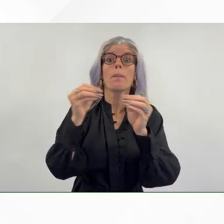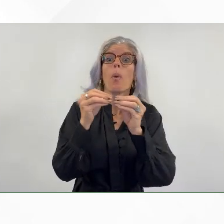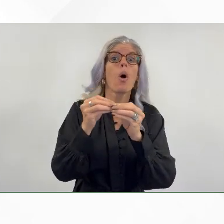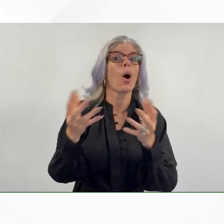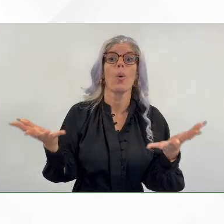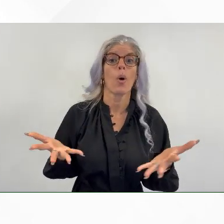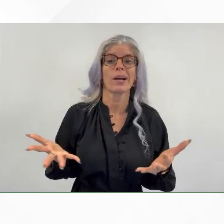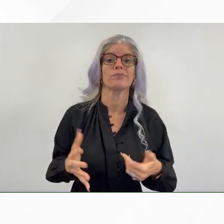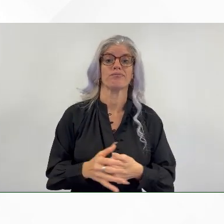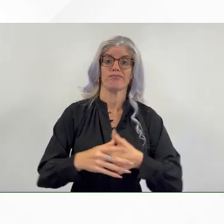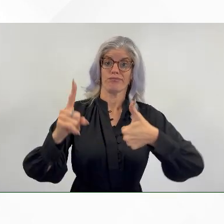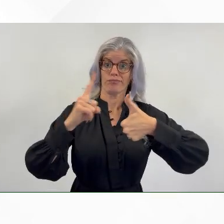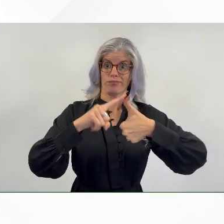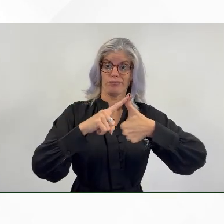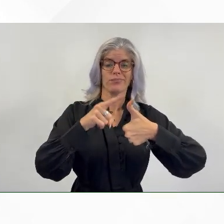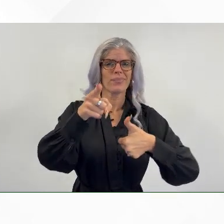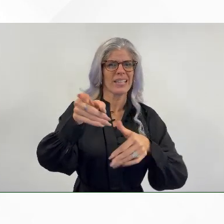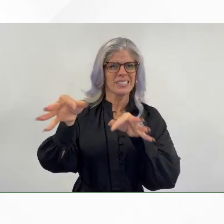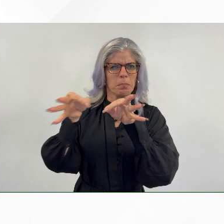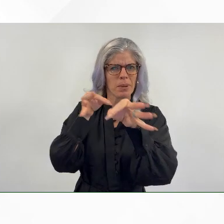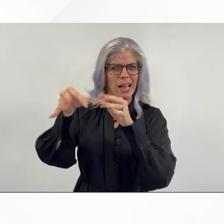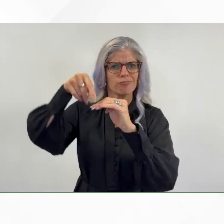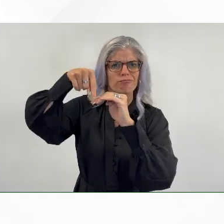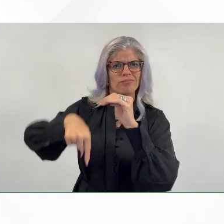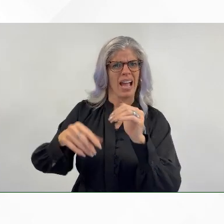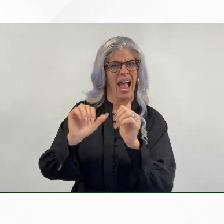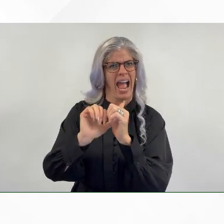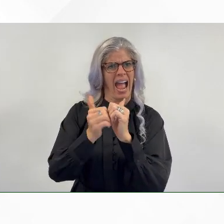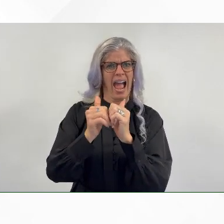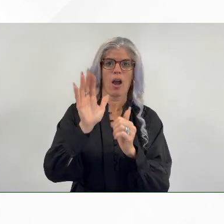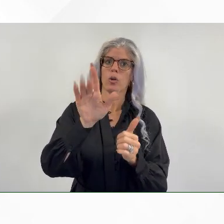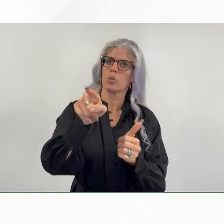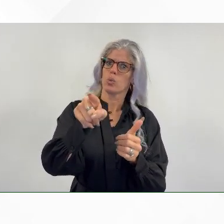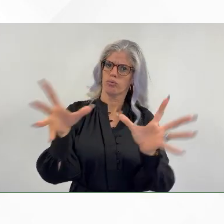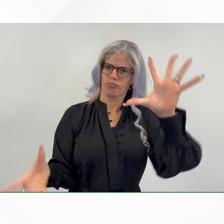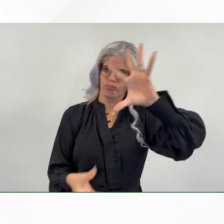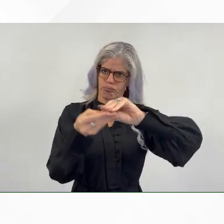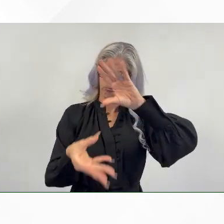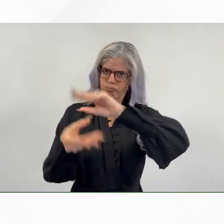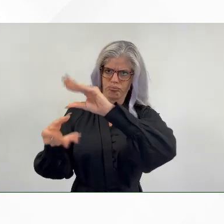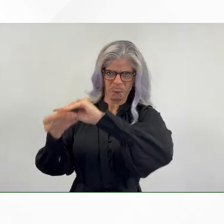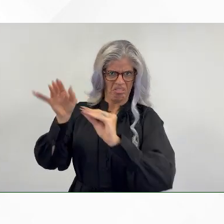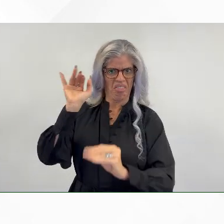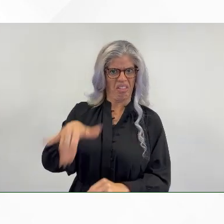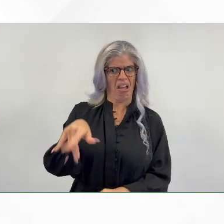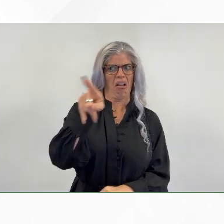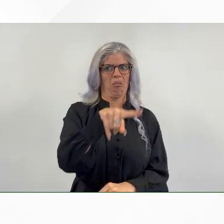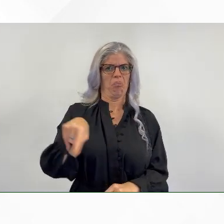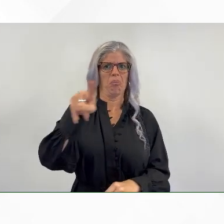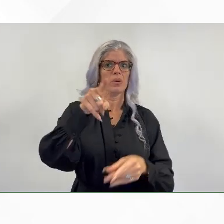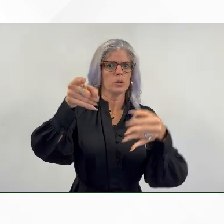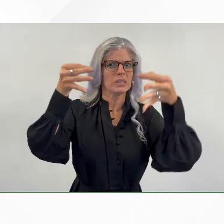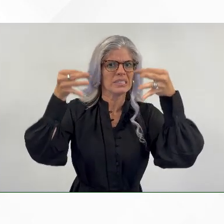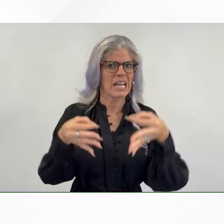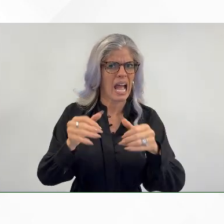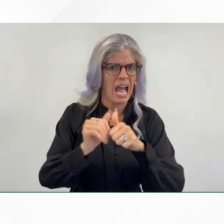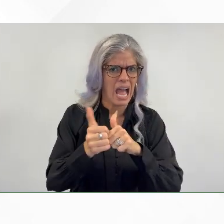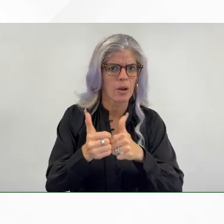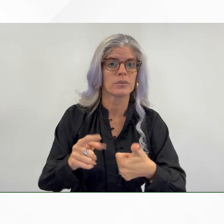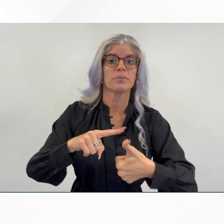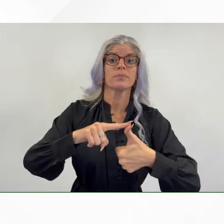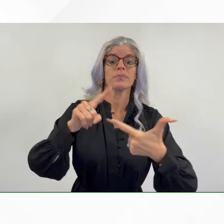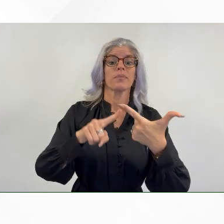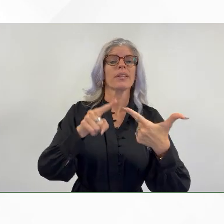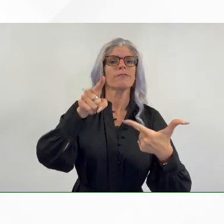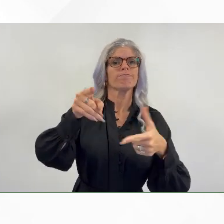included. 2. That no administrative leave hours were incorporated in documented costs. And